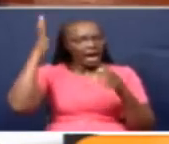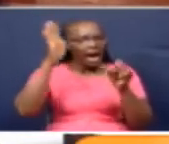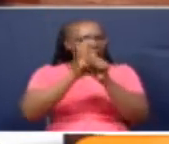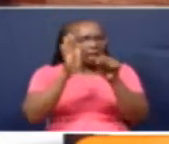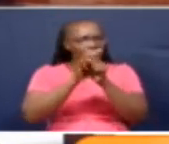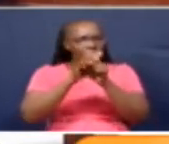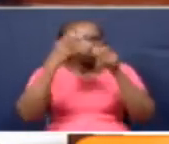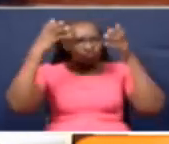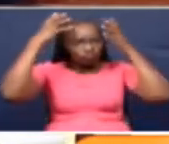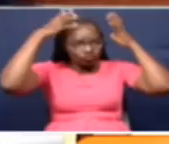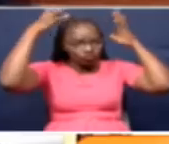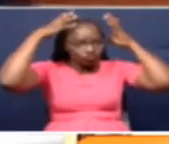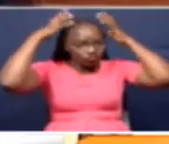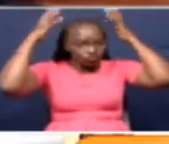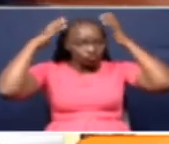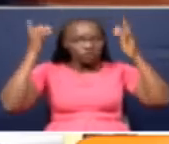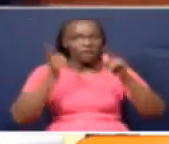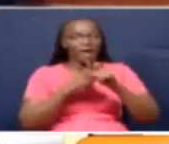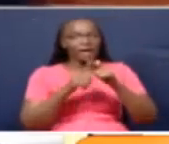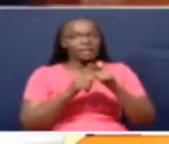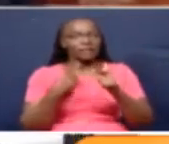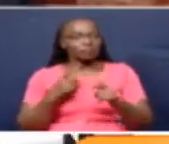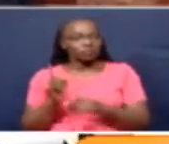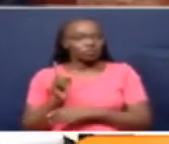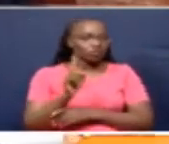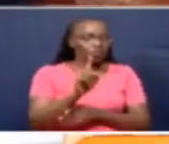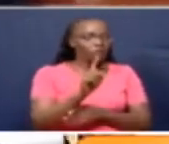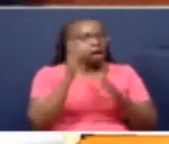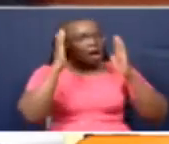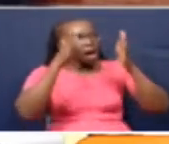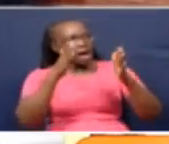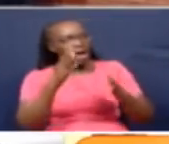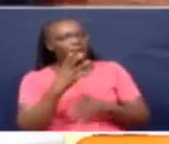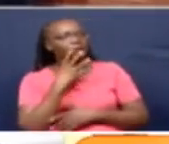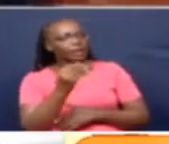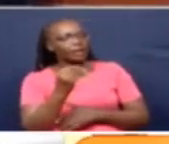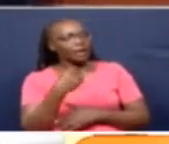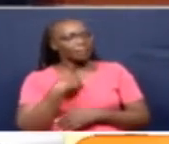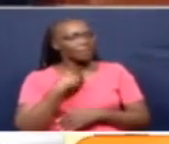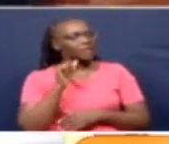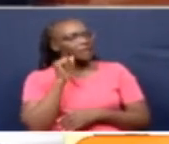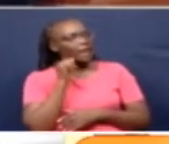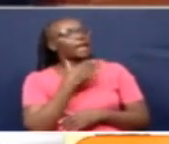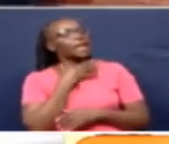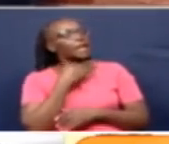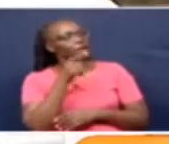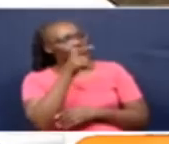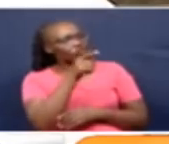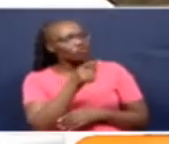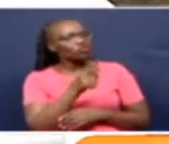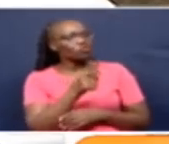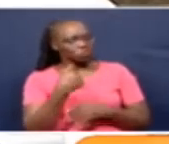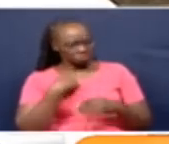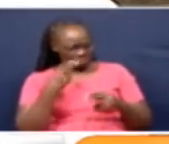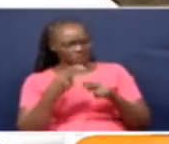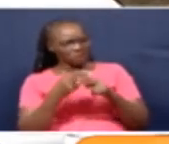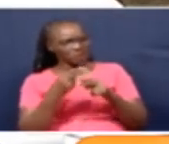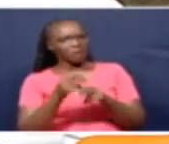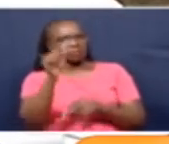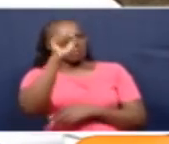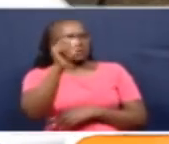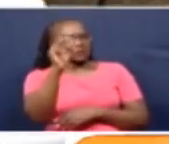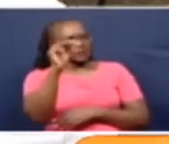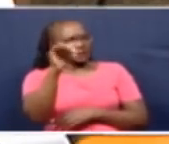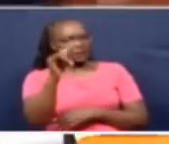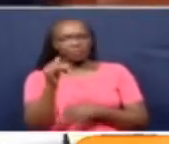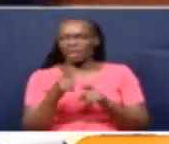to Jomo. Hey, Jomo Kenyatta, man, I admire you. This is Sammy Davis Jr.? Yeah, I'm saying, I'm like, who's your